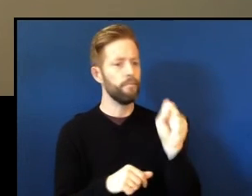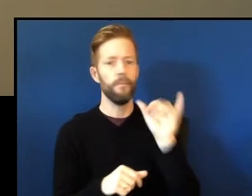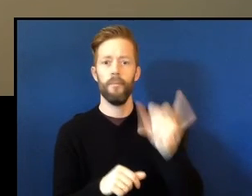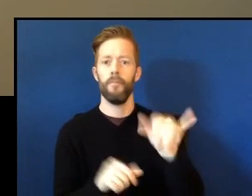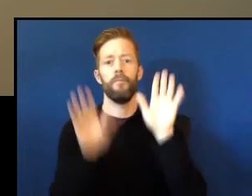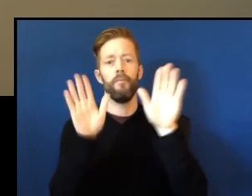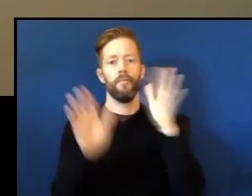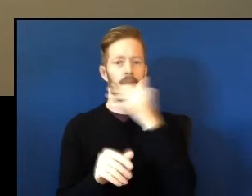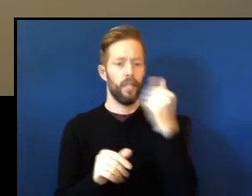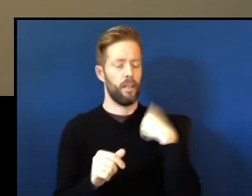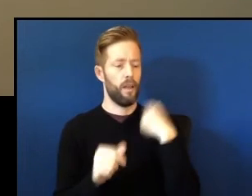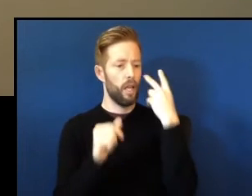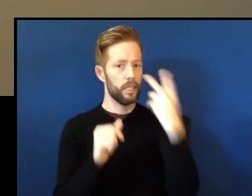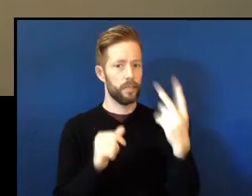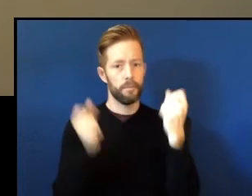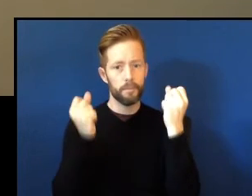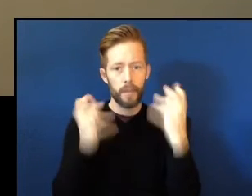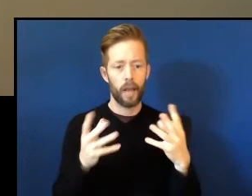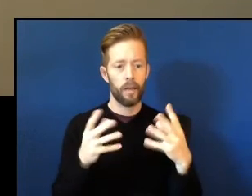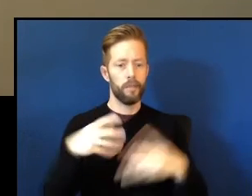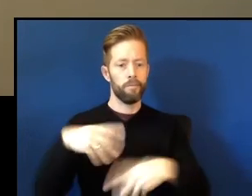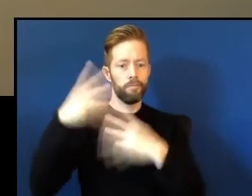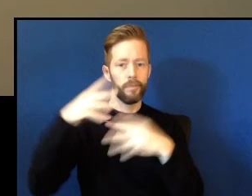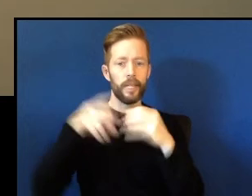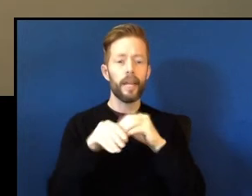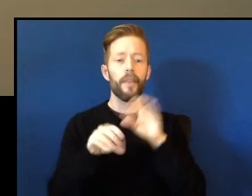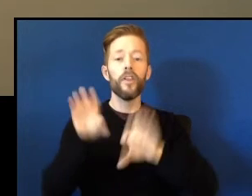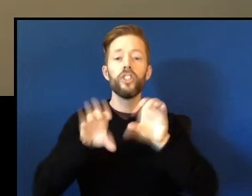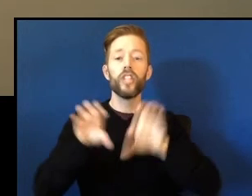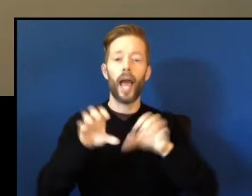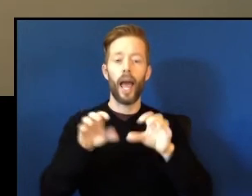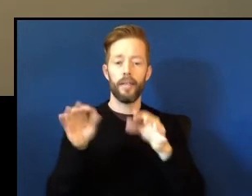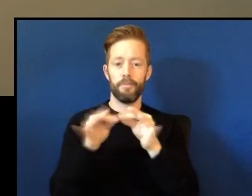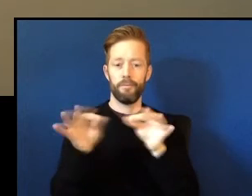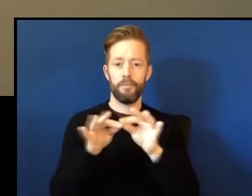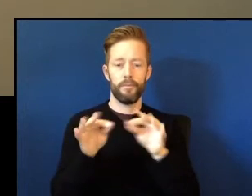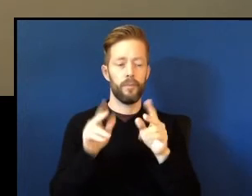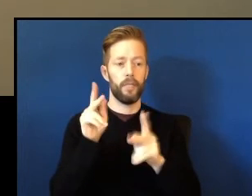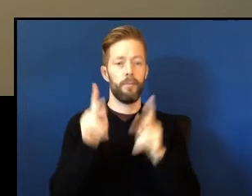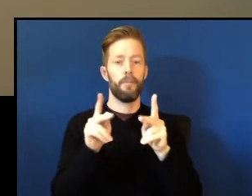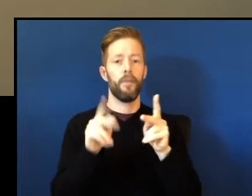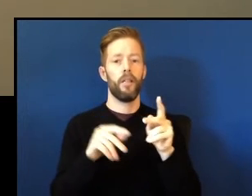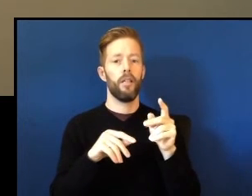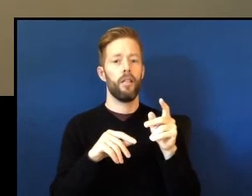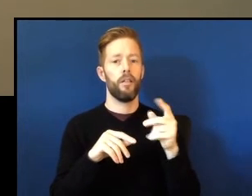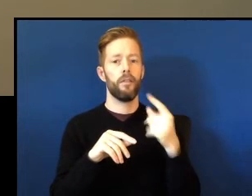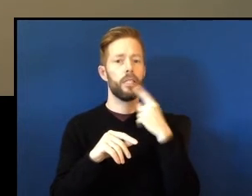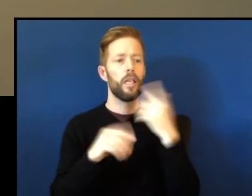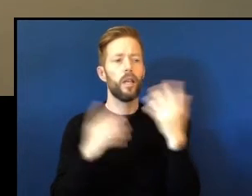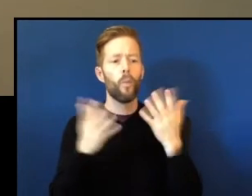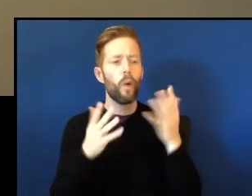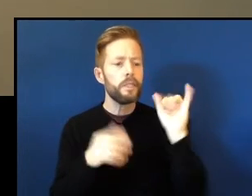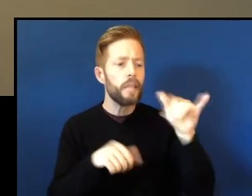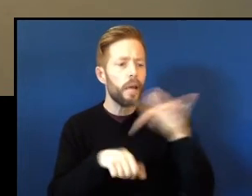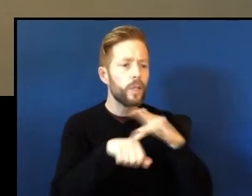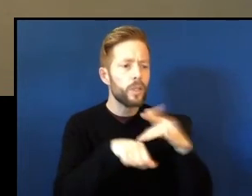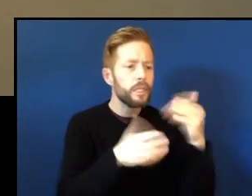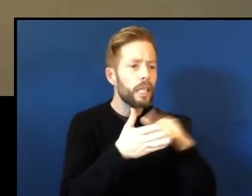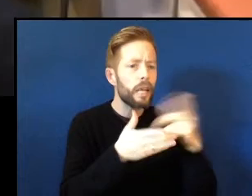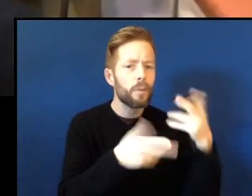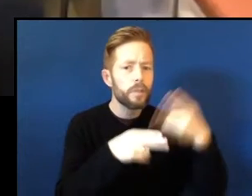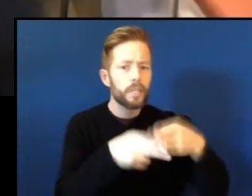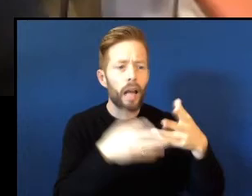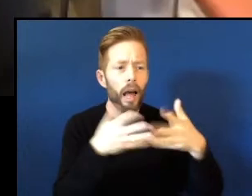Alyssa, I think that would be great, because I see a lot of people in the chat that are jumping in and saying, what was this resource